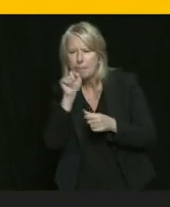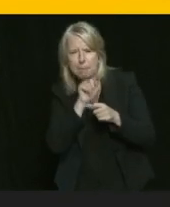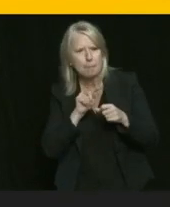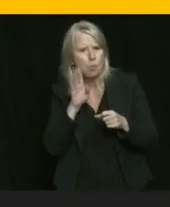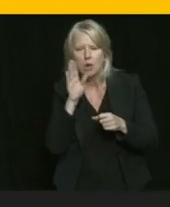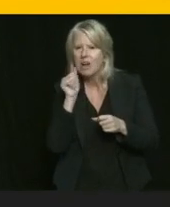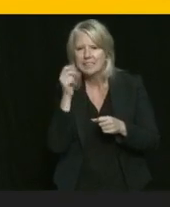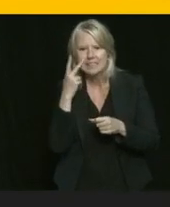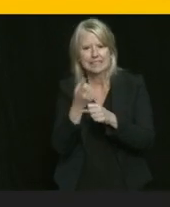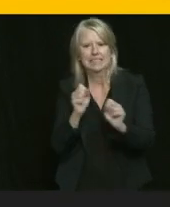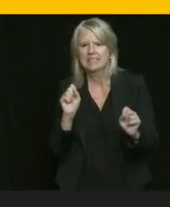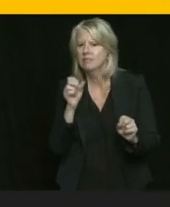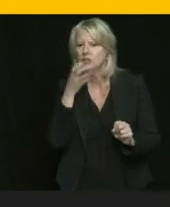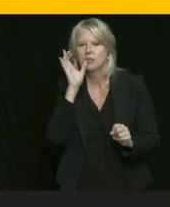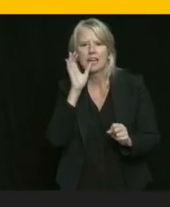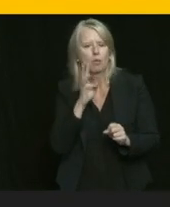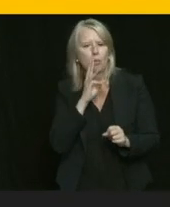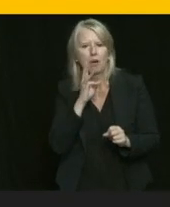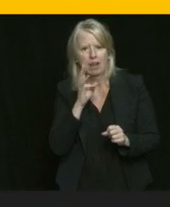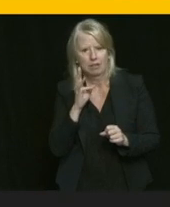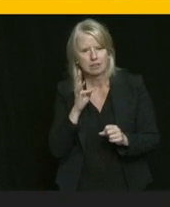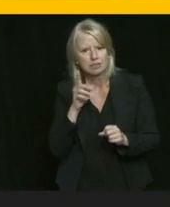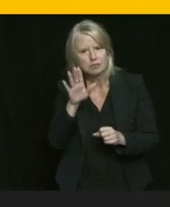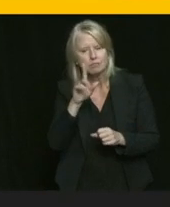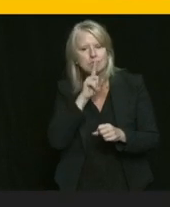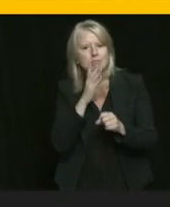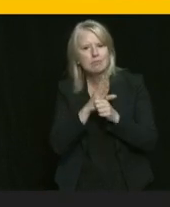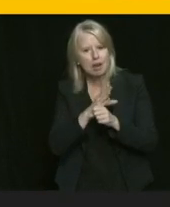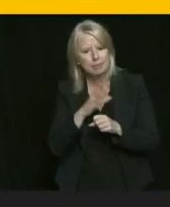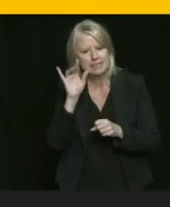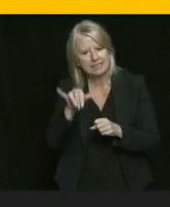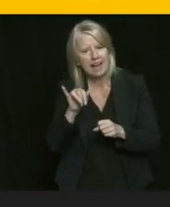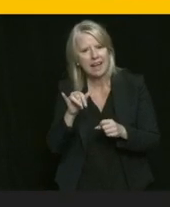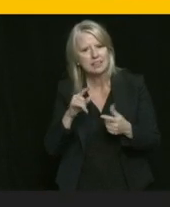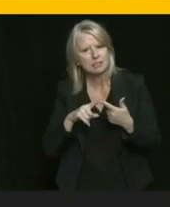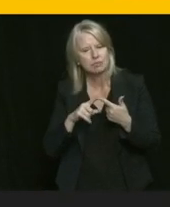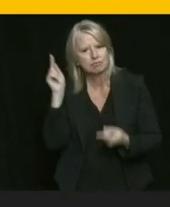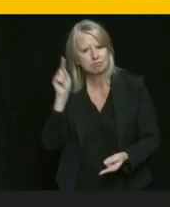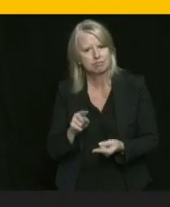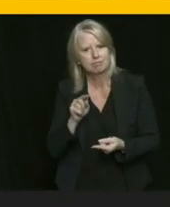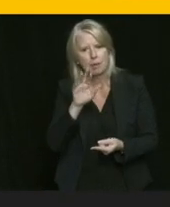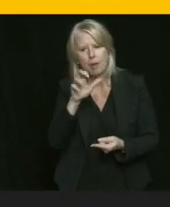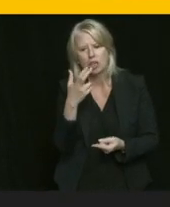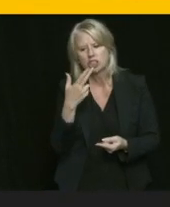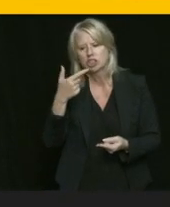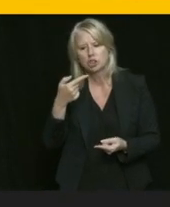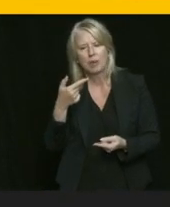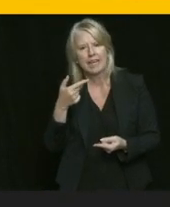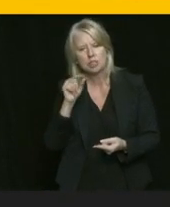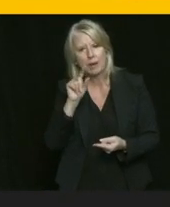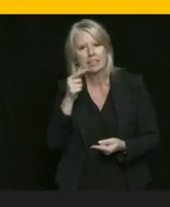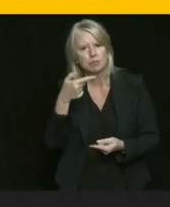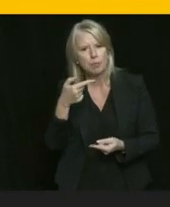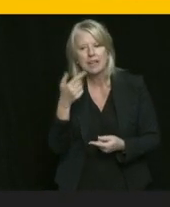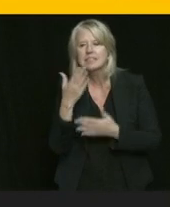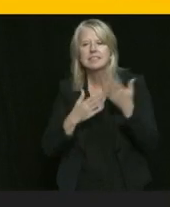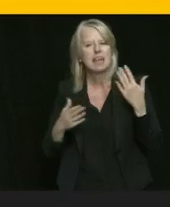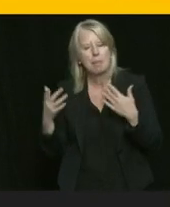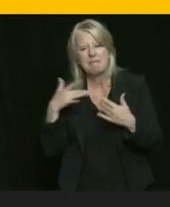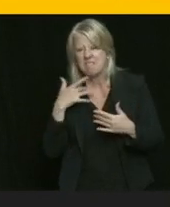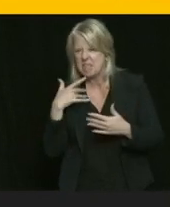water, by the time your government has promised to lift those advisories, March 2021. Some say it will take years.